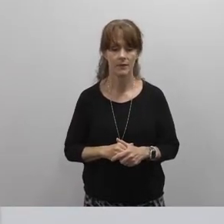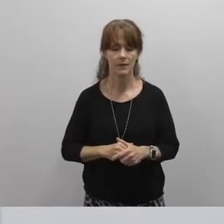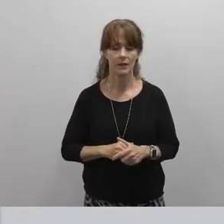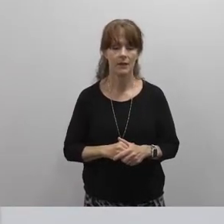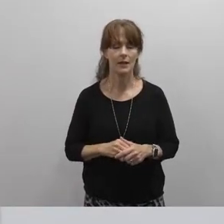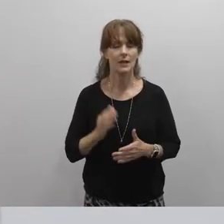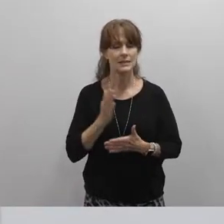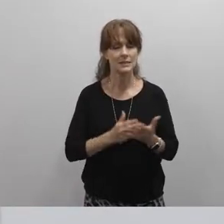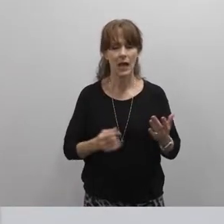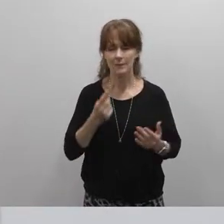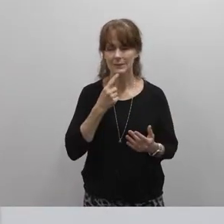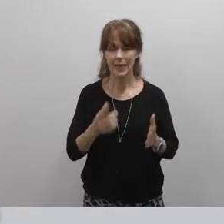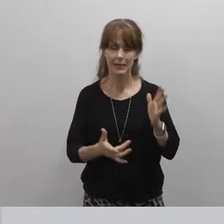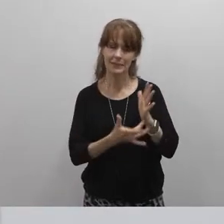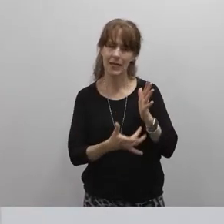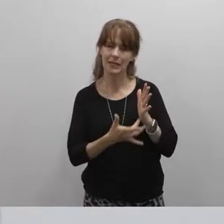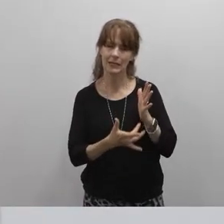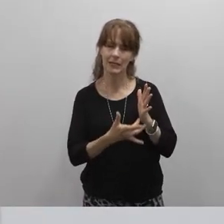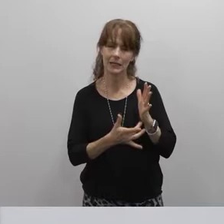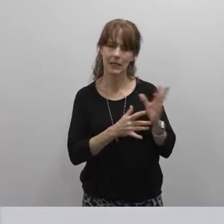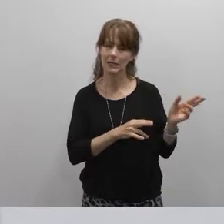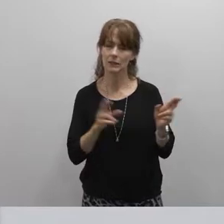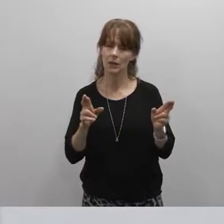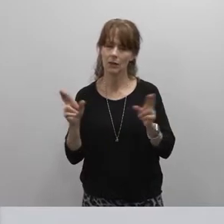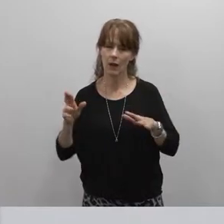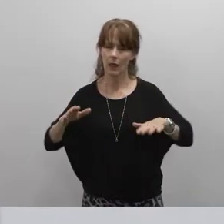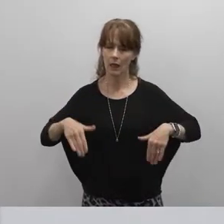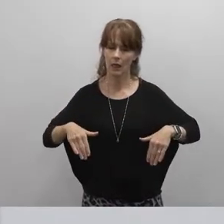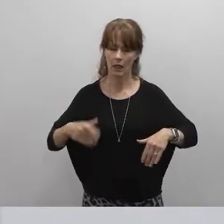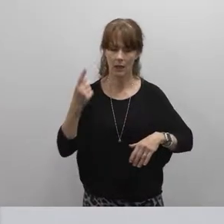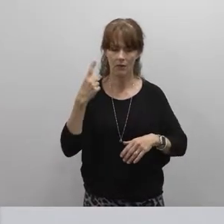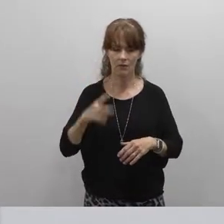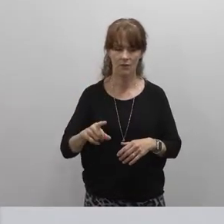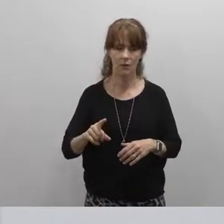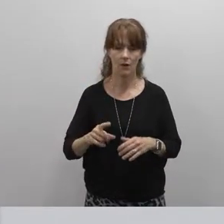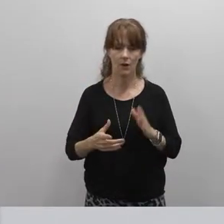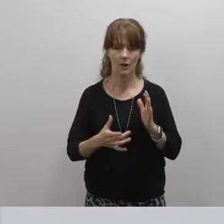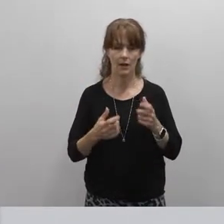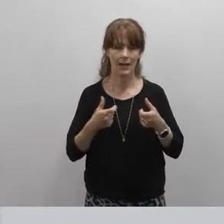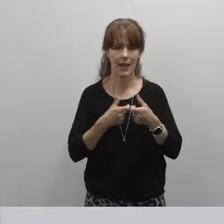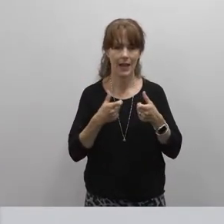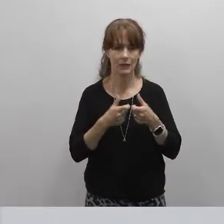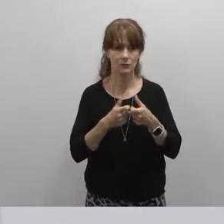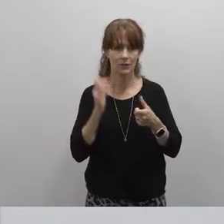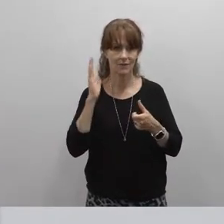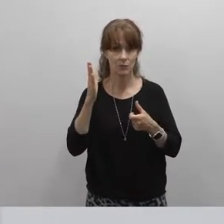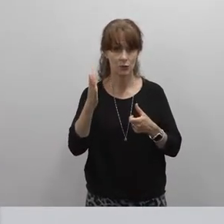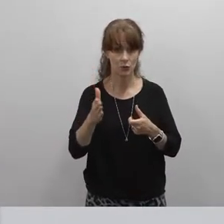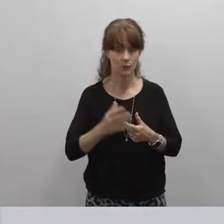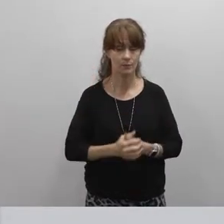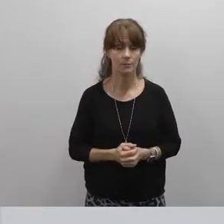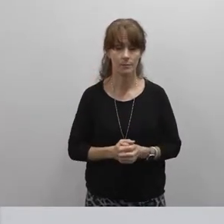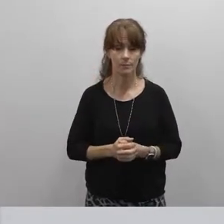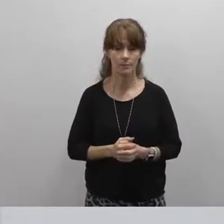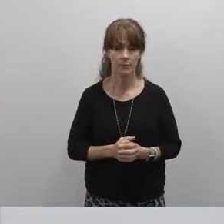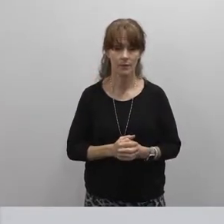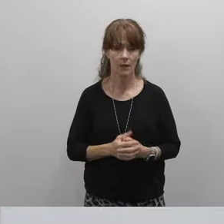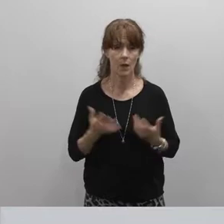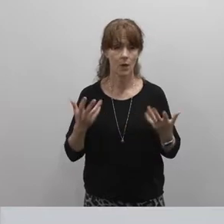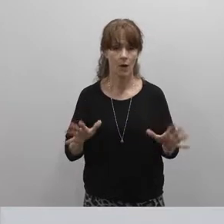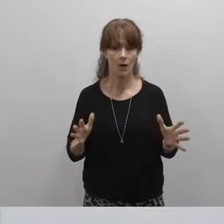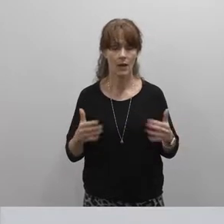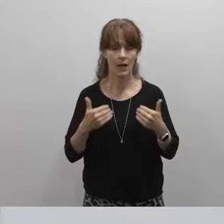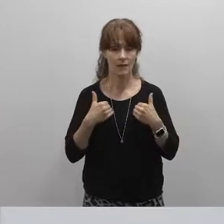There are some who say technology isn't ready yet for the electrified future. We already